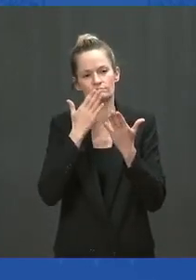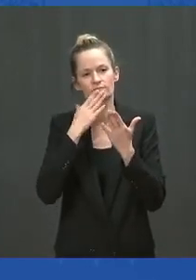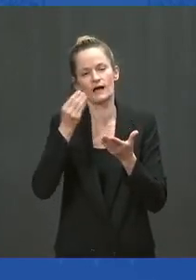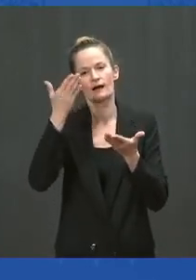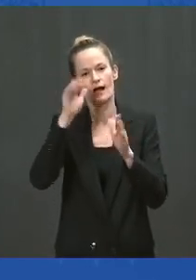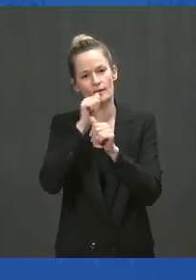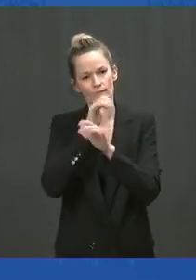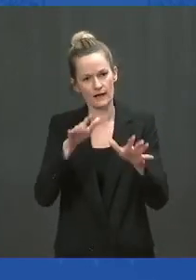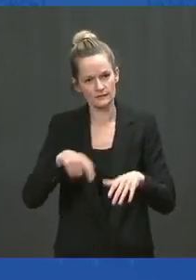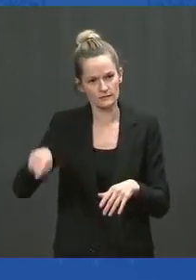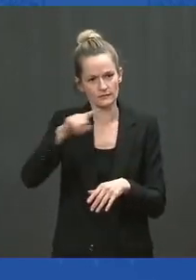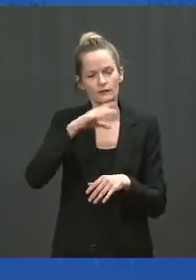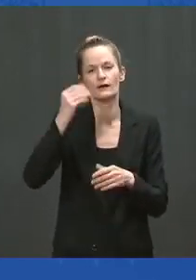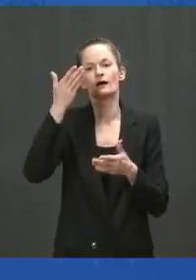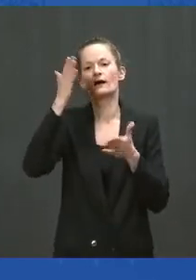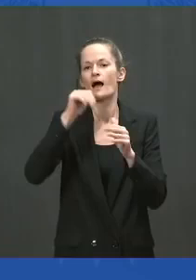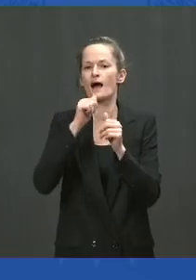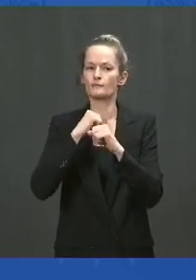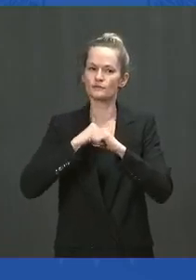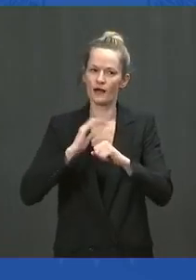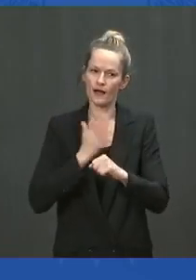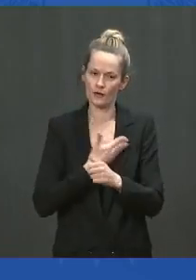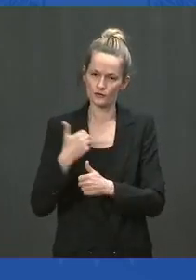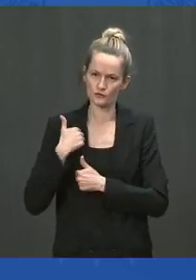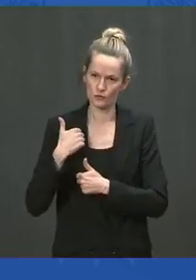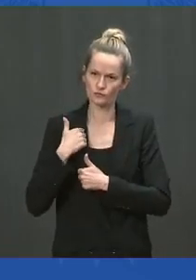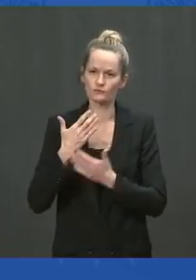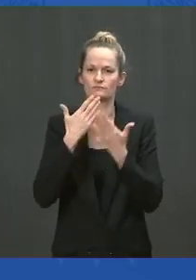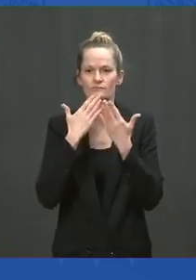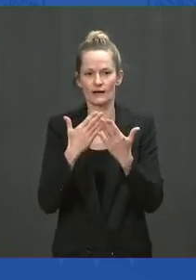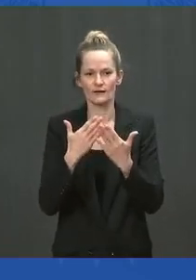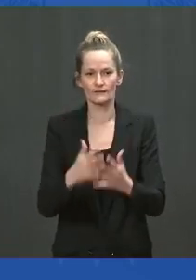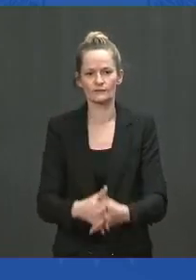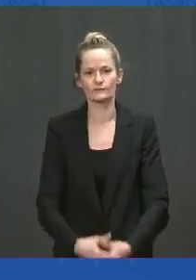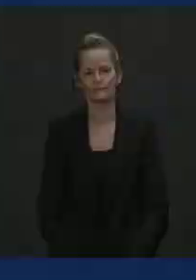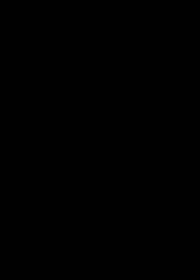take a few questions? Federal steps to increase vaccinations. Mr. President, to what extent is the